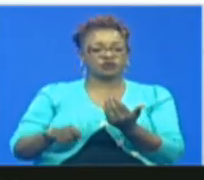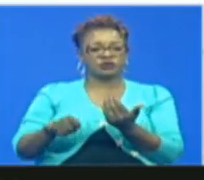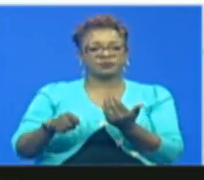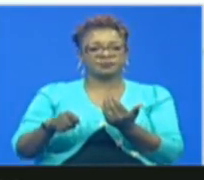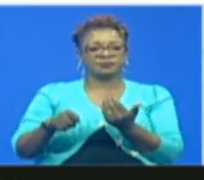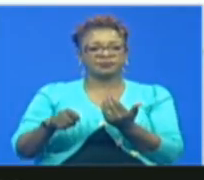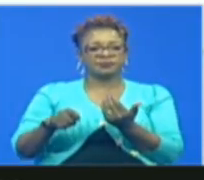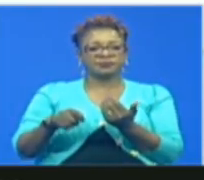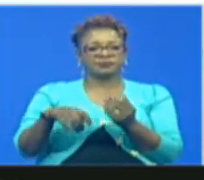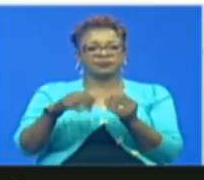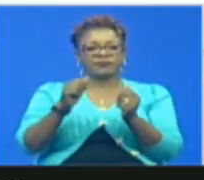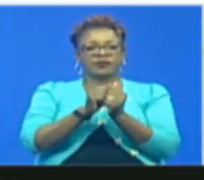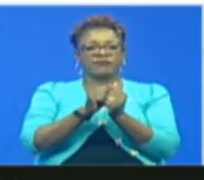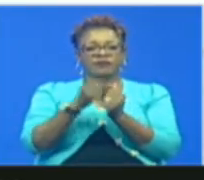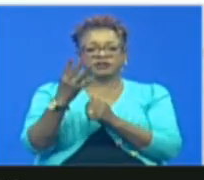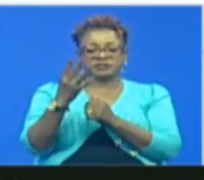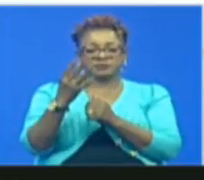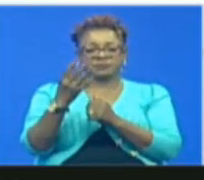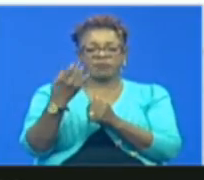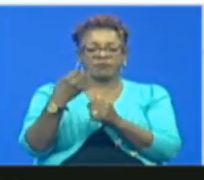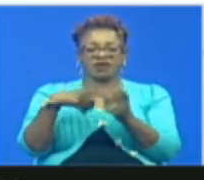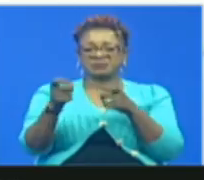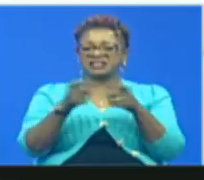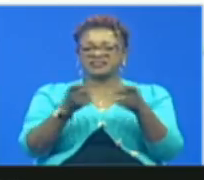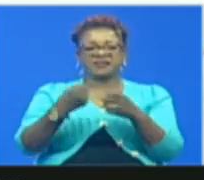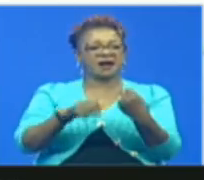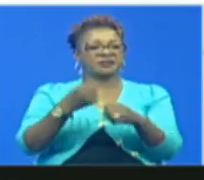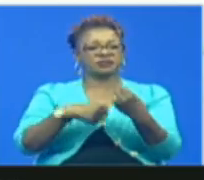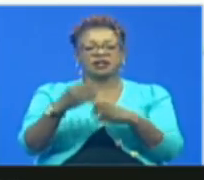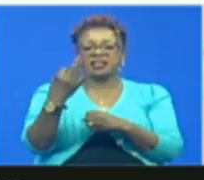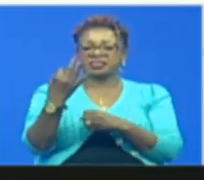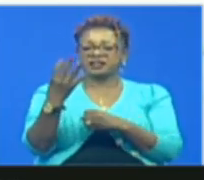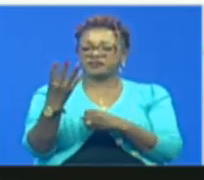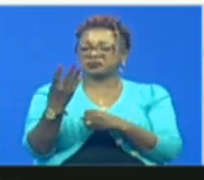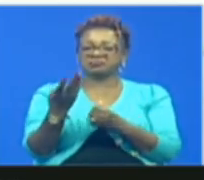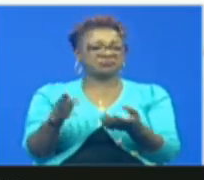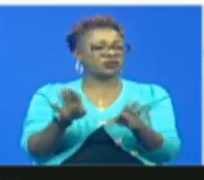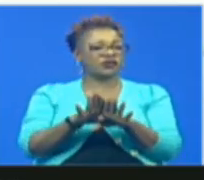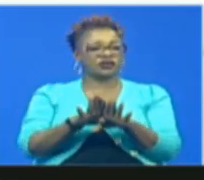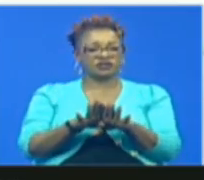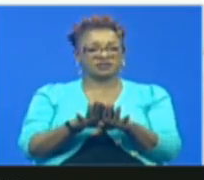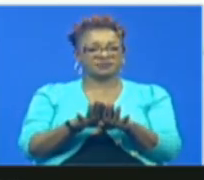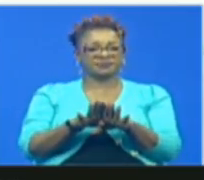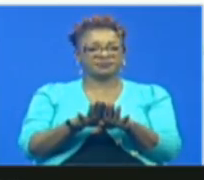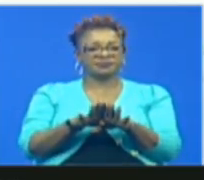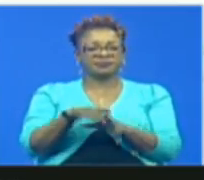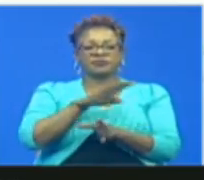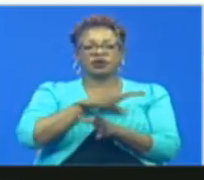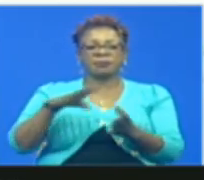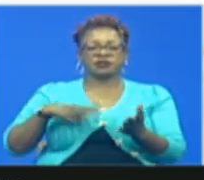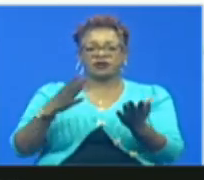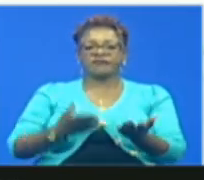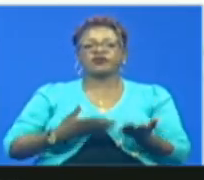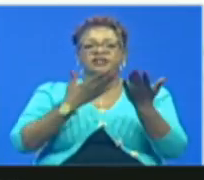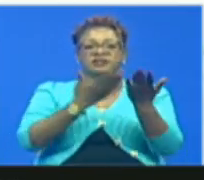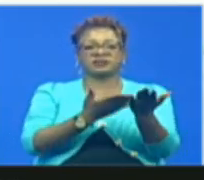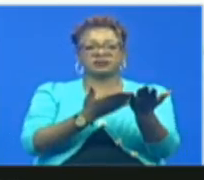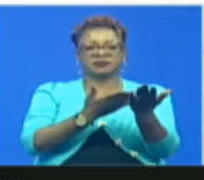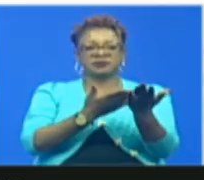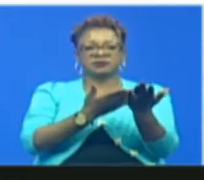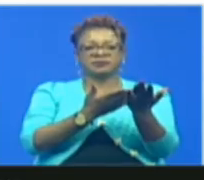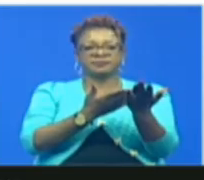14 were for administrative action and 34 for closure. The commission forwarded 4 files on